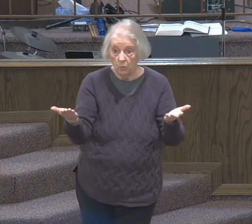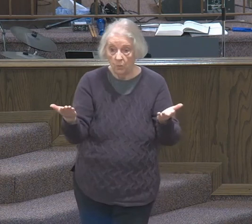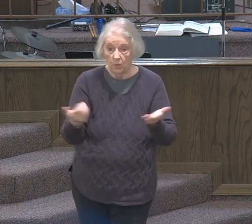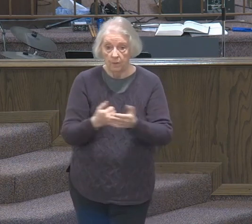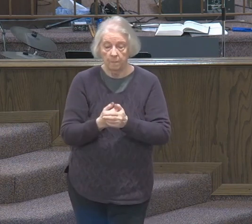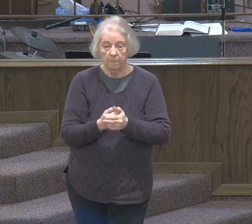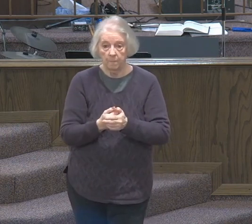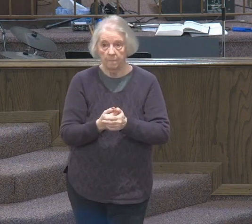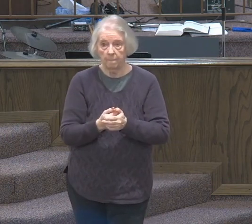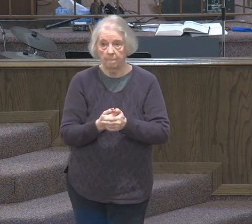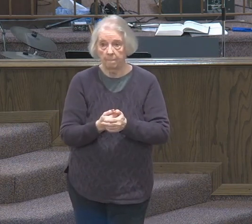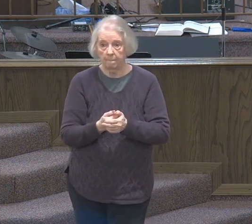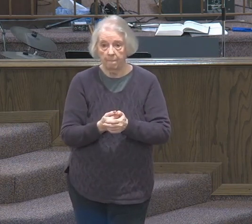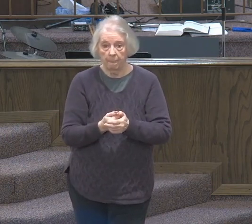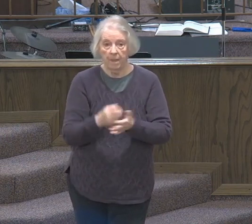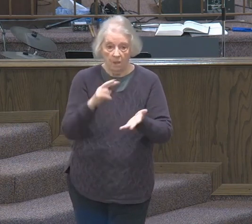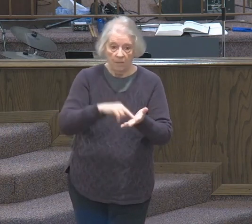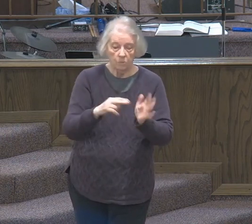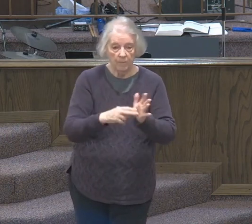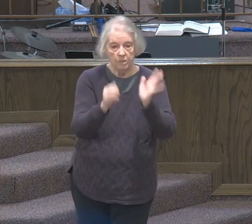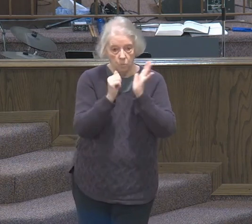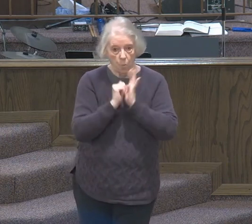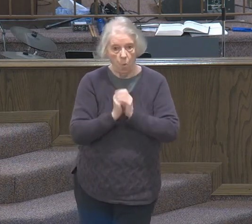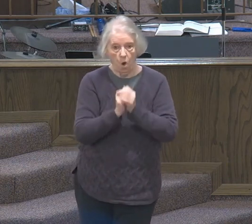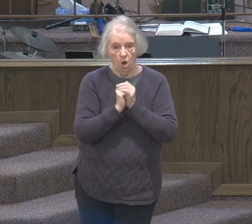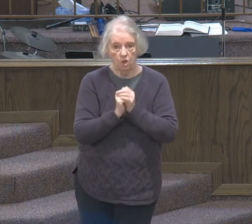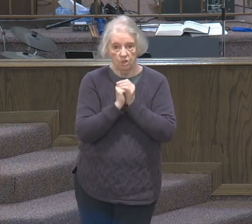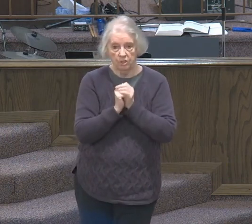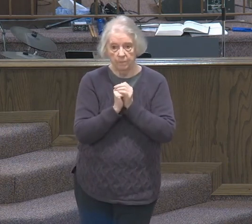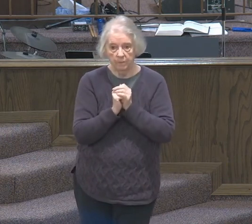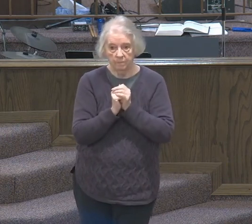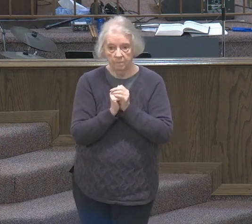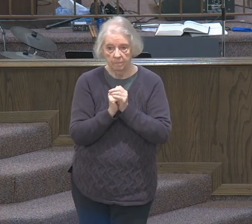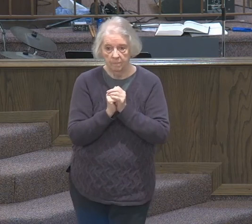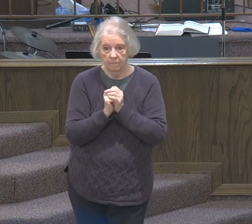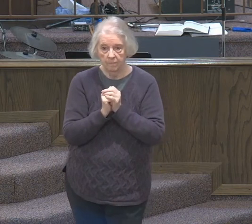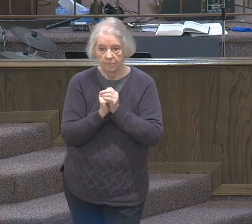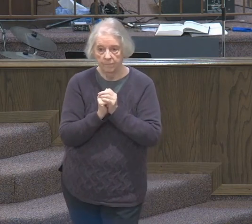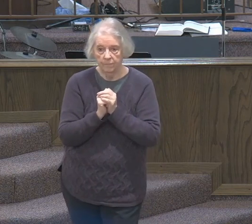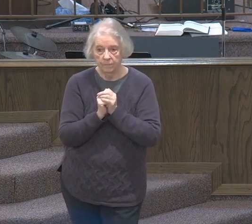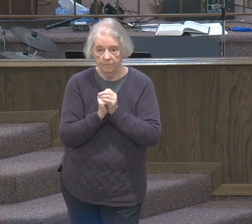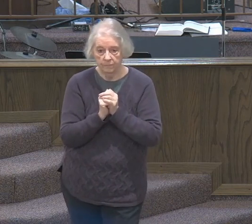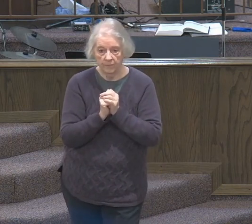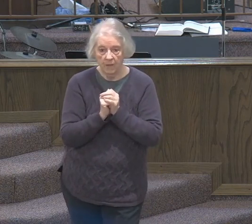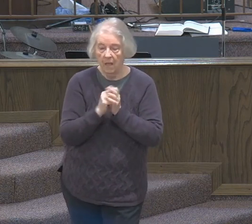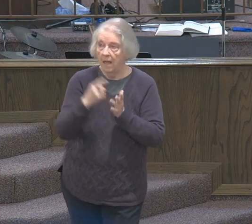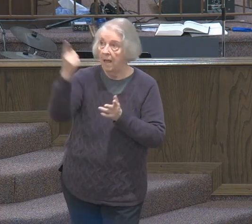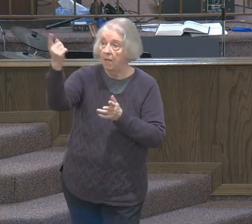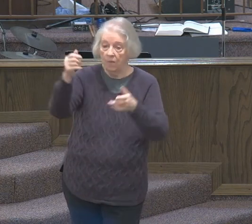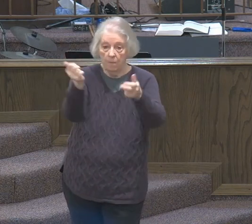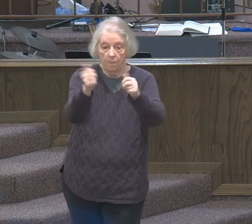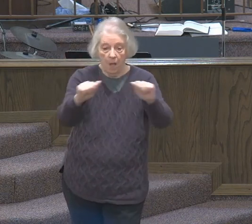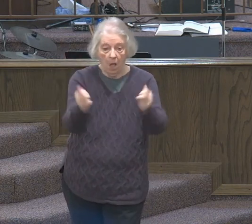two things. You're not worshiping, and you shouldn't be surprised if the potter breaks